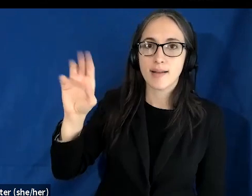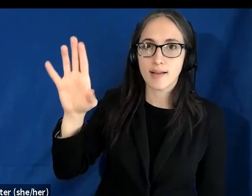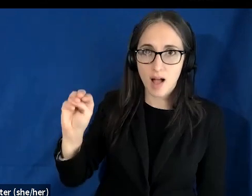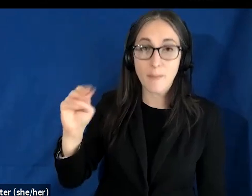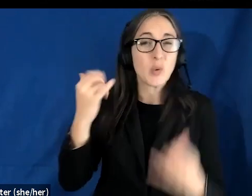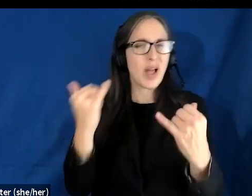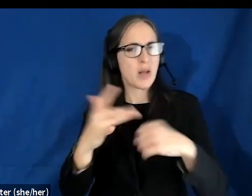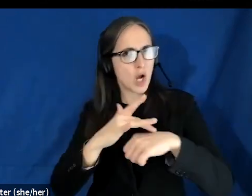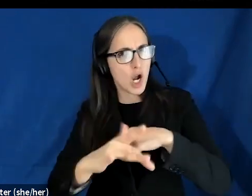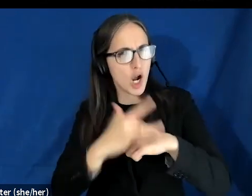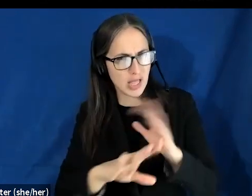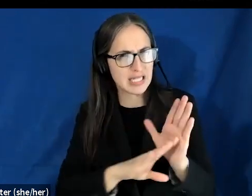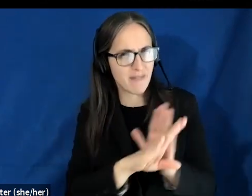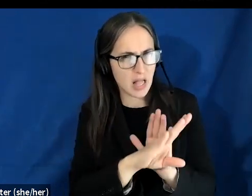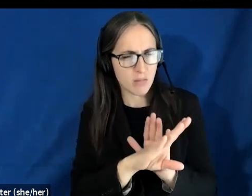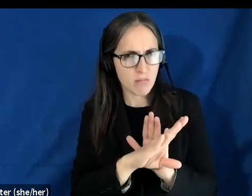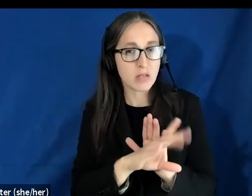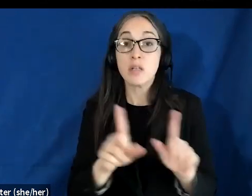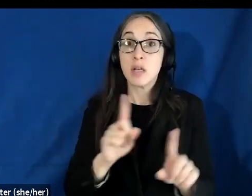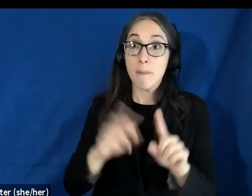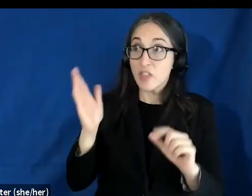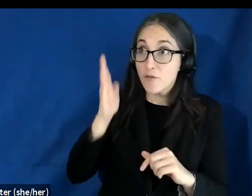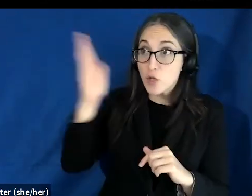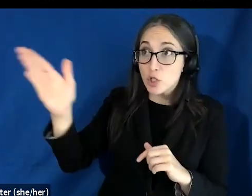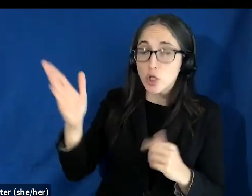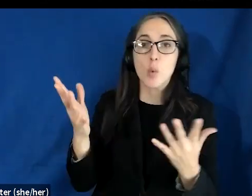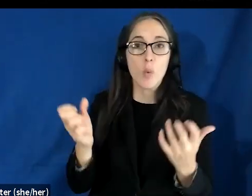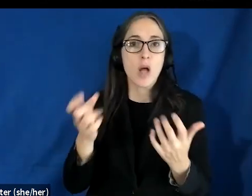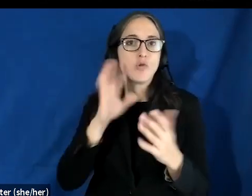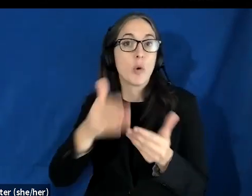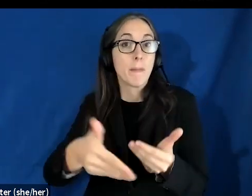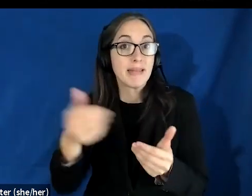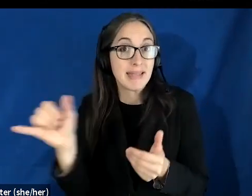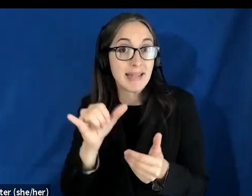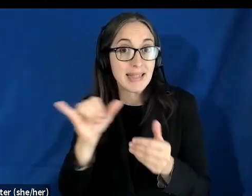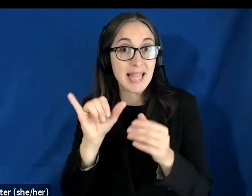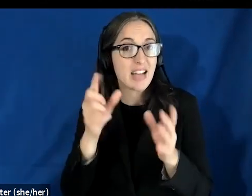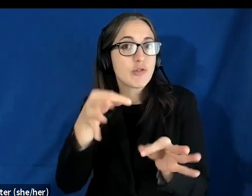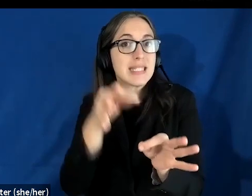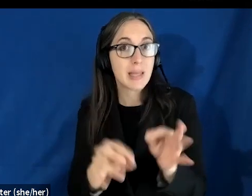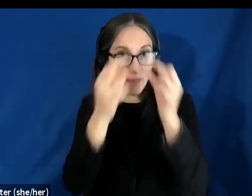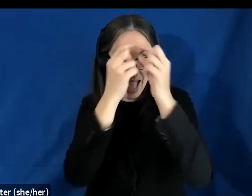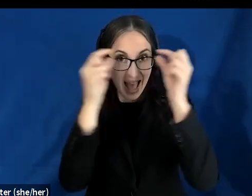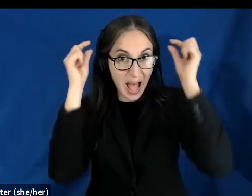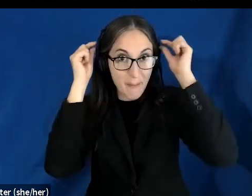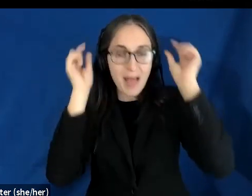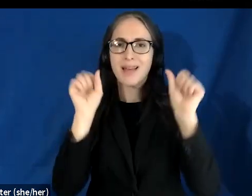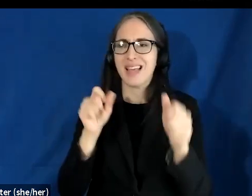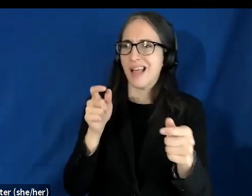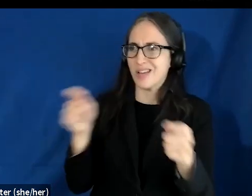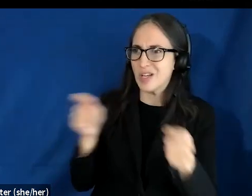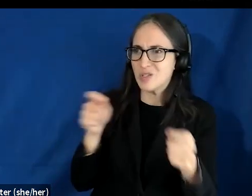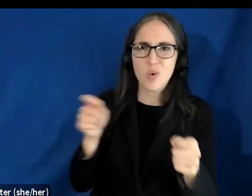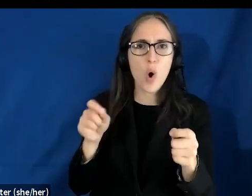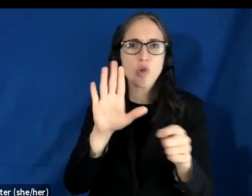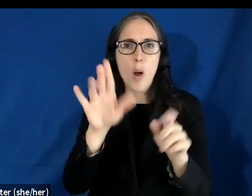is make it as easy as possible for you to just wear a simple headband that can control your magnifier, wherever it is, whether it's your CCTV,